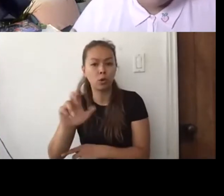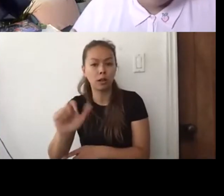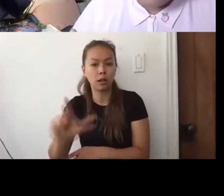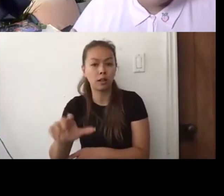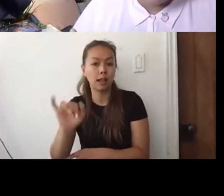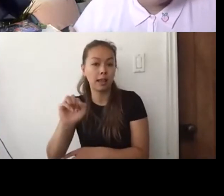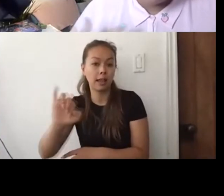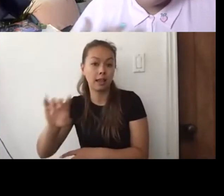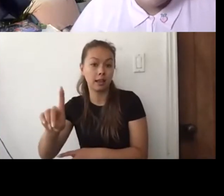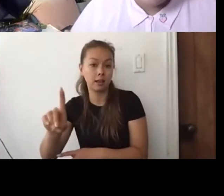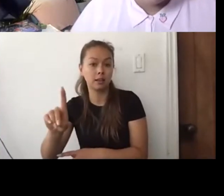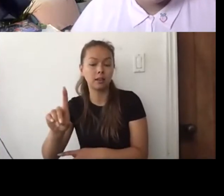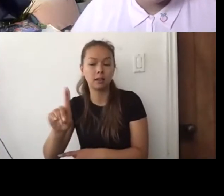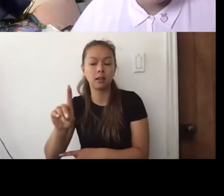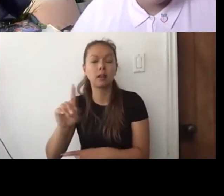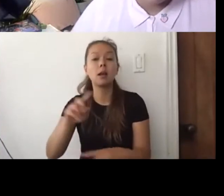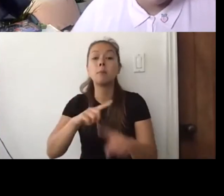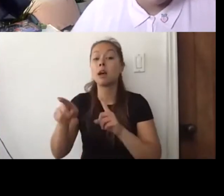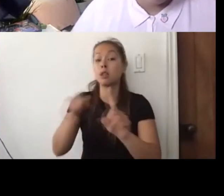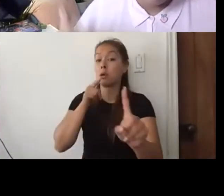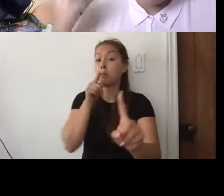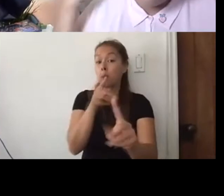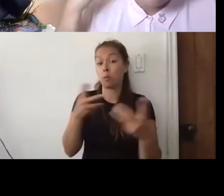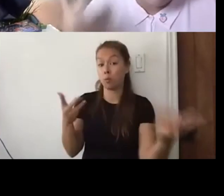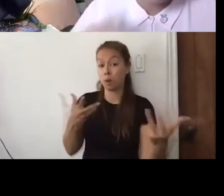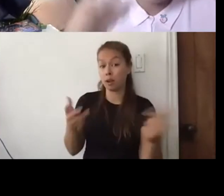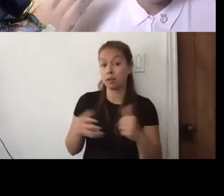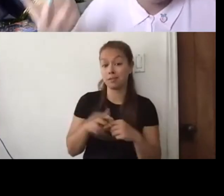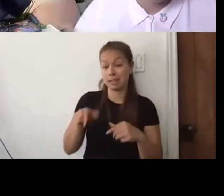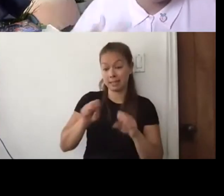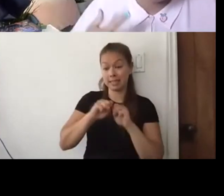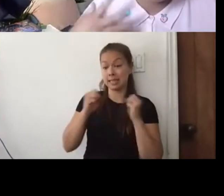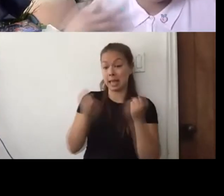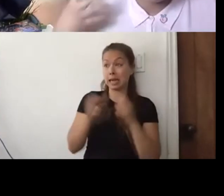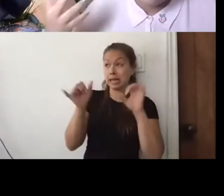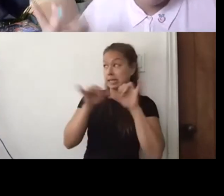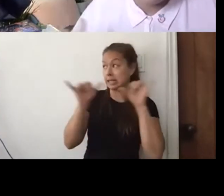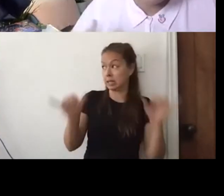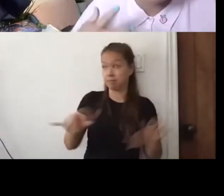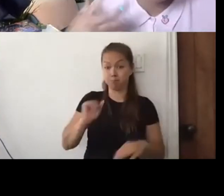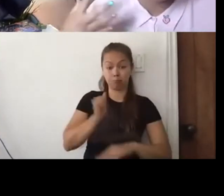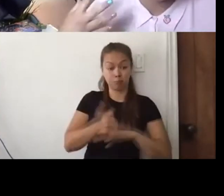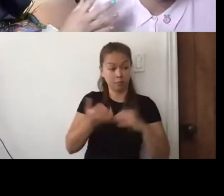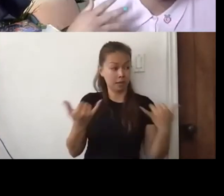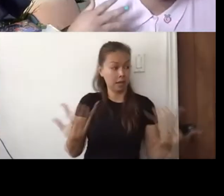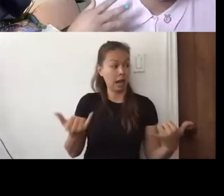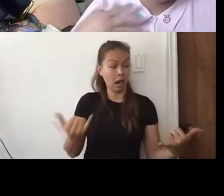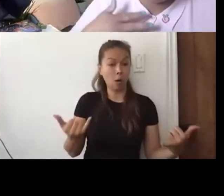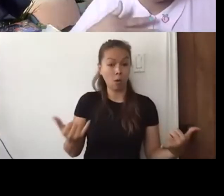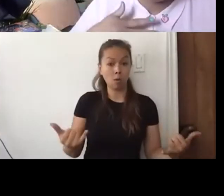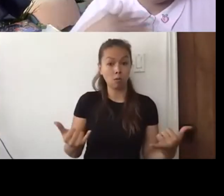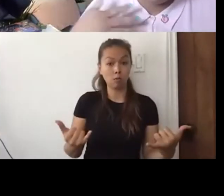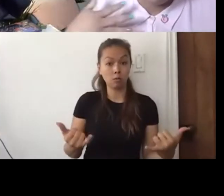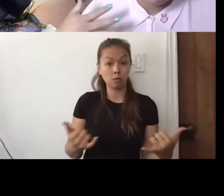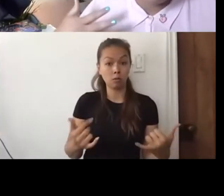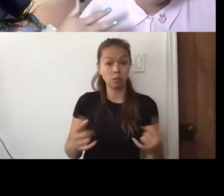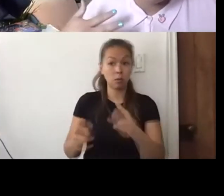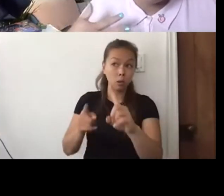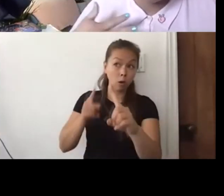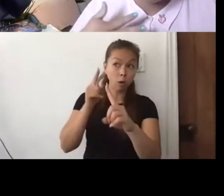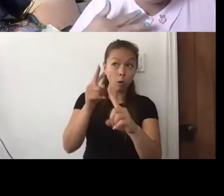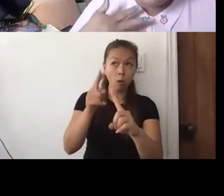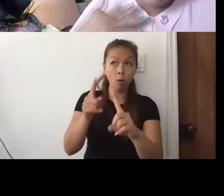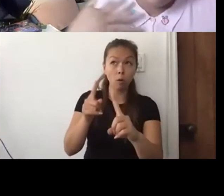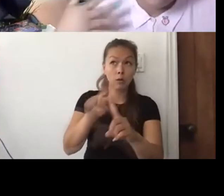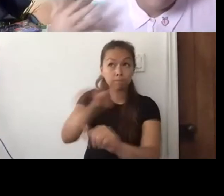not meant to sustain us. You know, whatever perspectives you have, if it's capitalist critical, or if it's